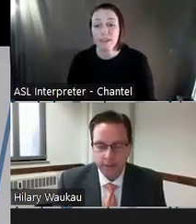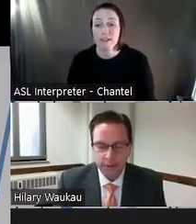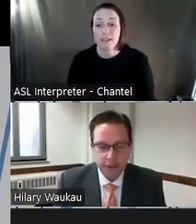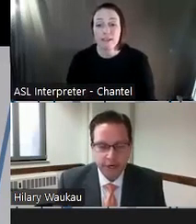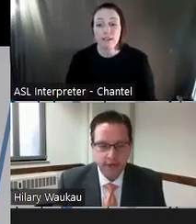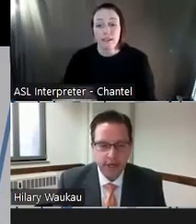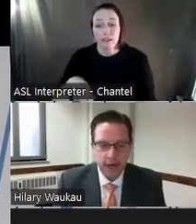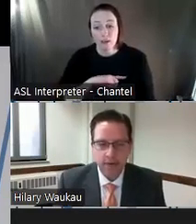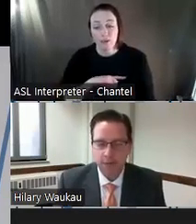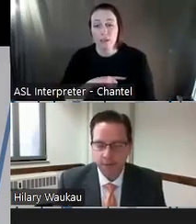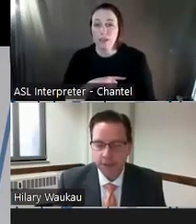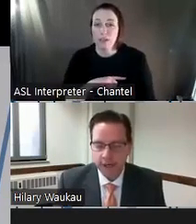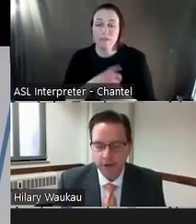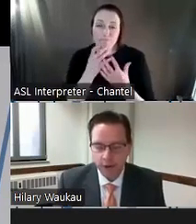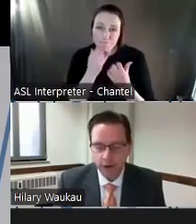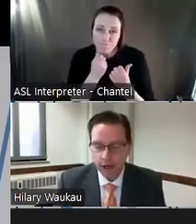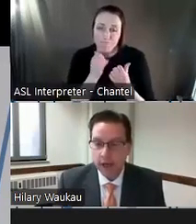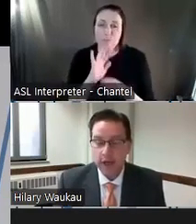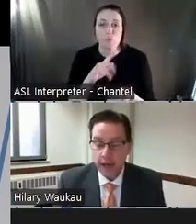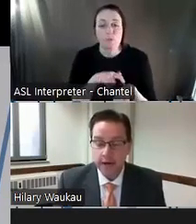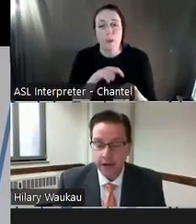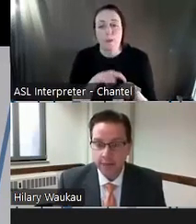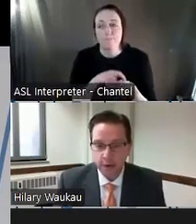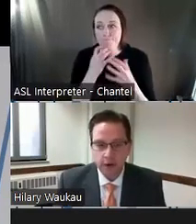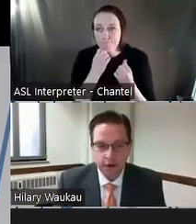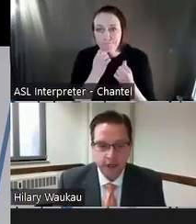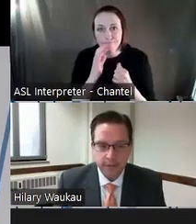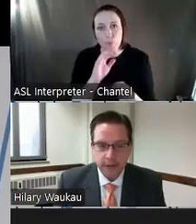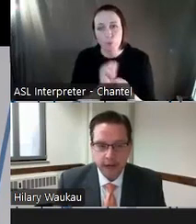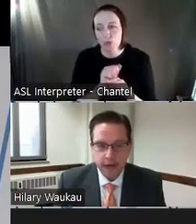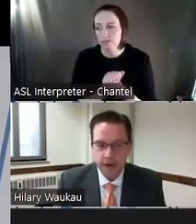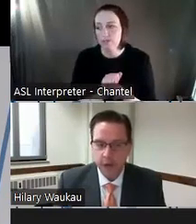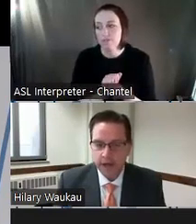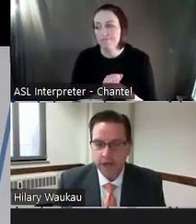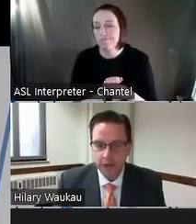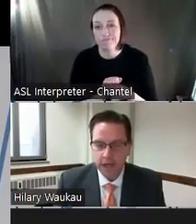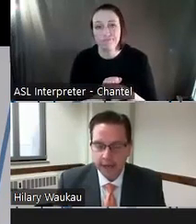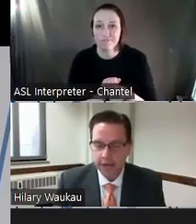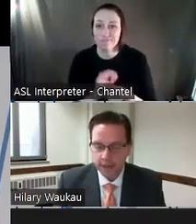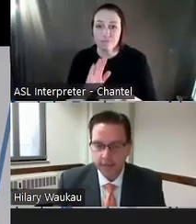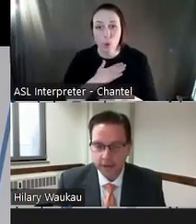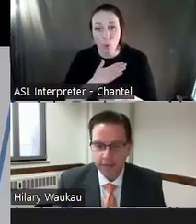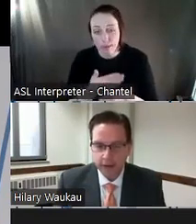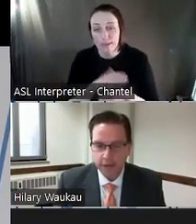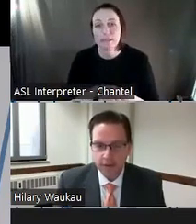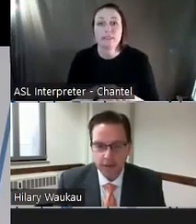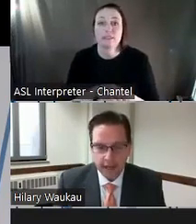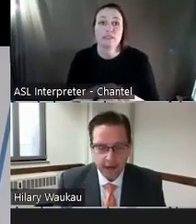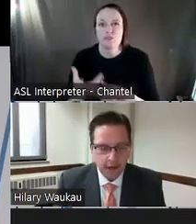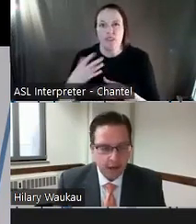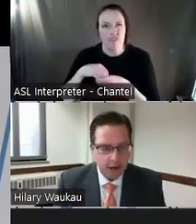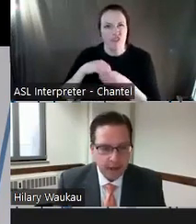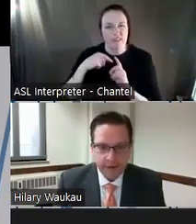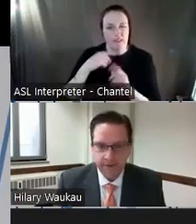greatly appreciate your time. We appreciate your work and your partnership and your willingness to engage with us on the budget process. So